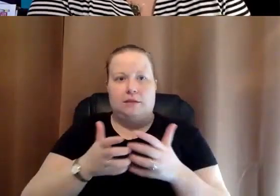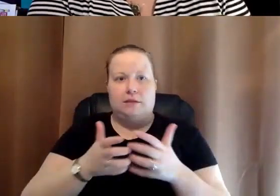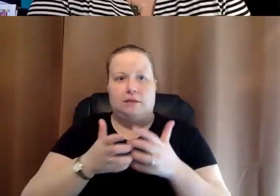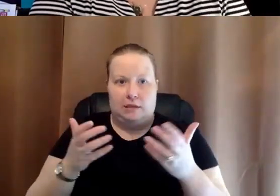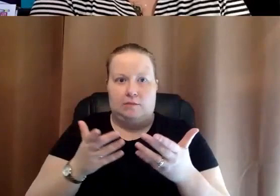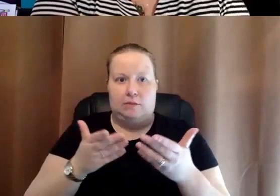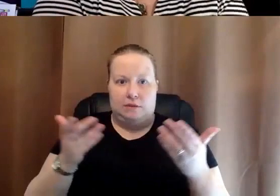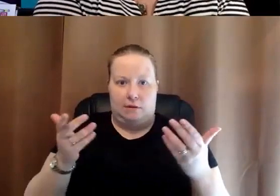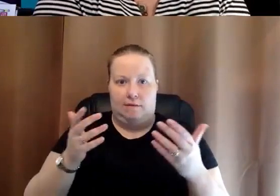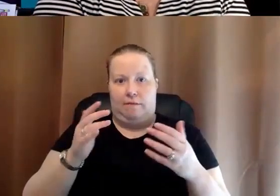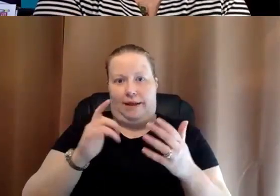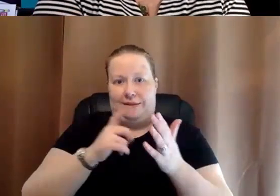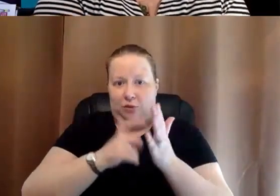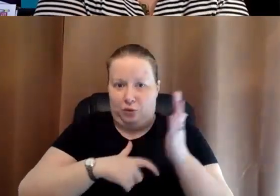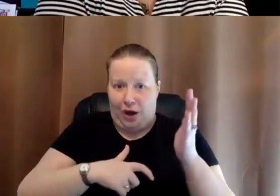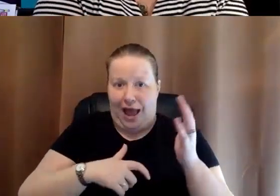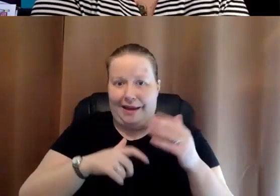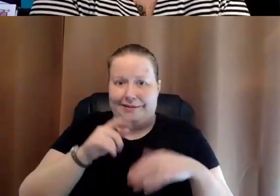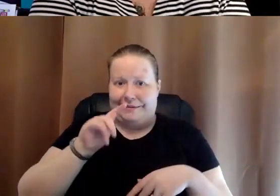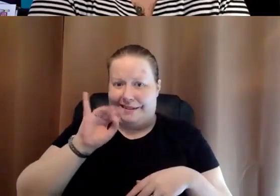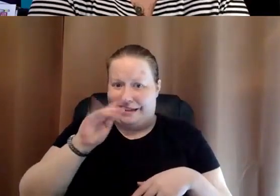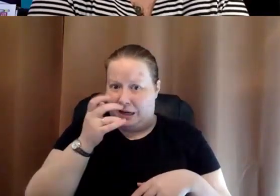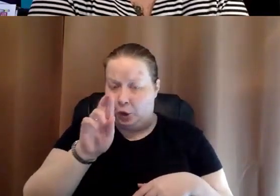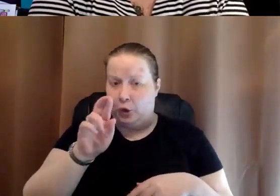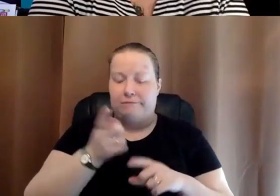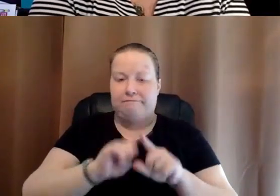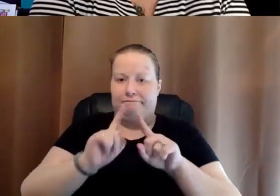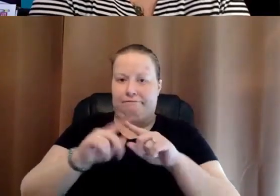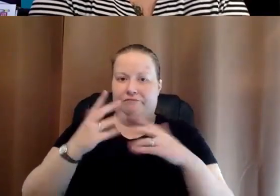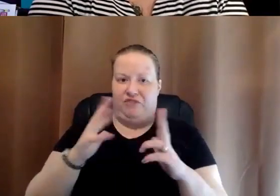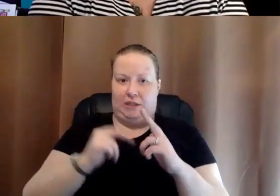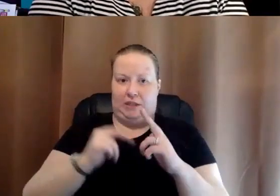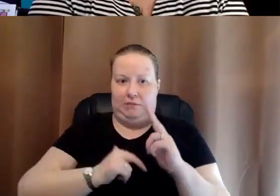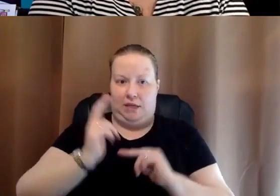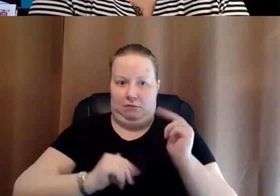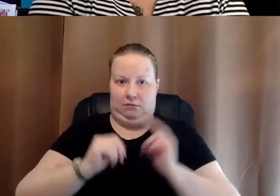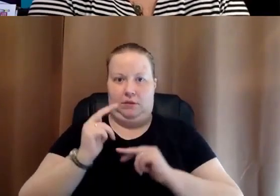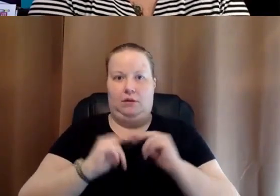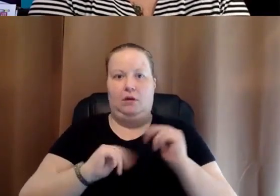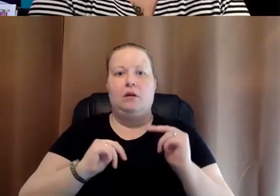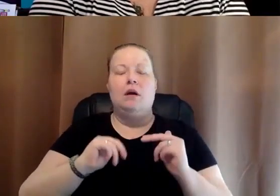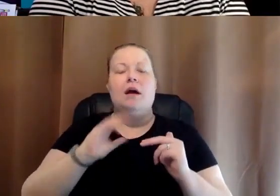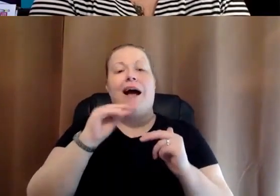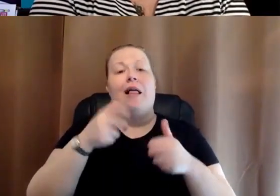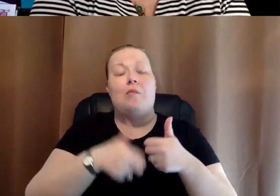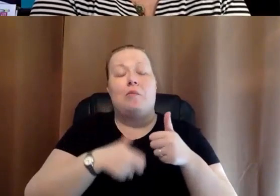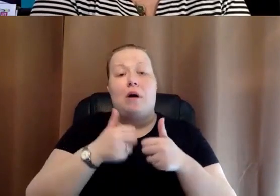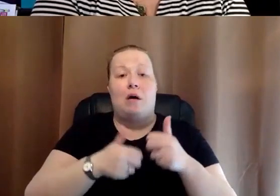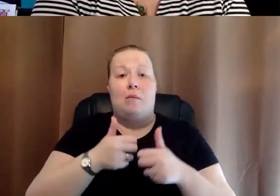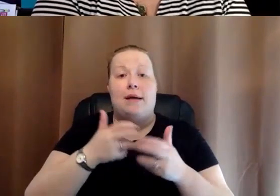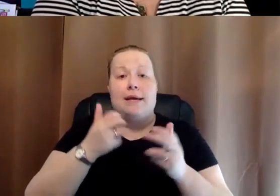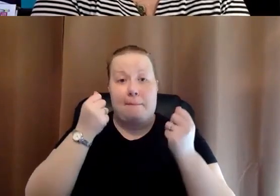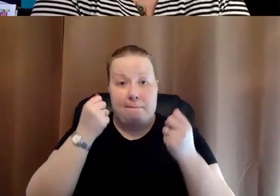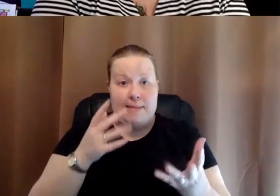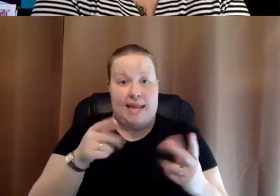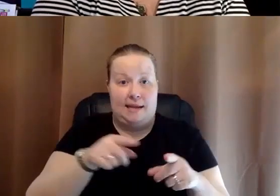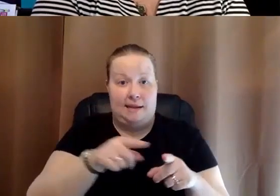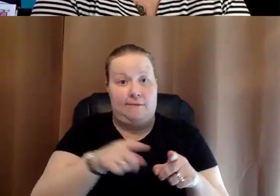Scratch, Tinker, lots of stuff has been built. And the problem, I think, is that many of those things